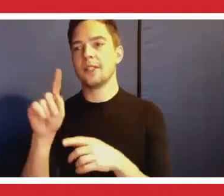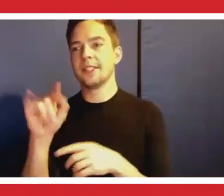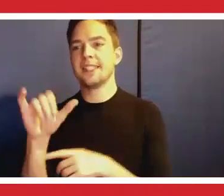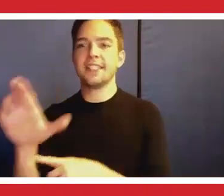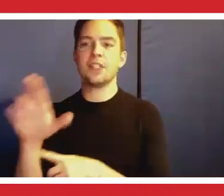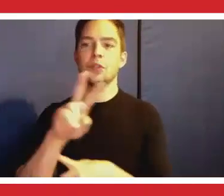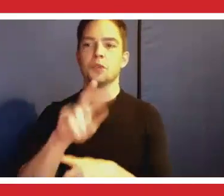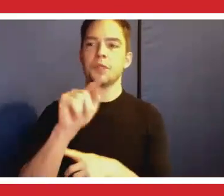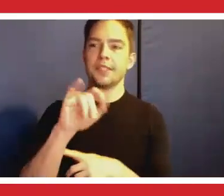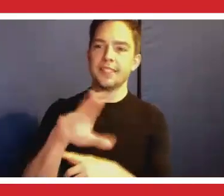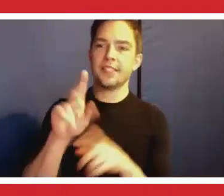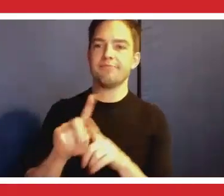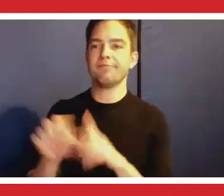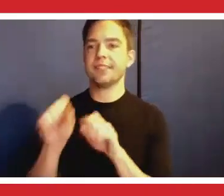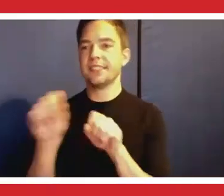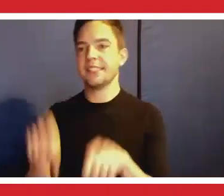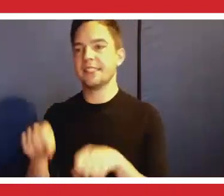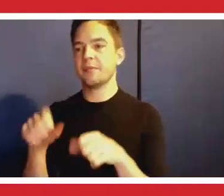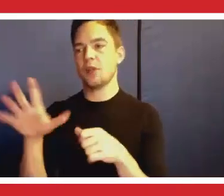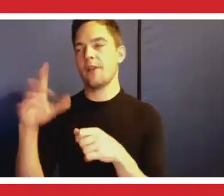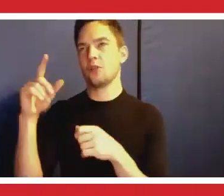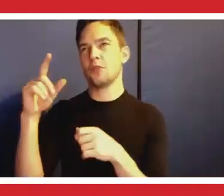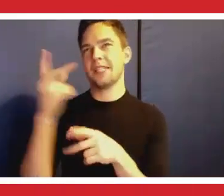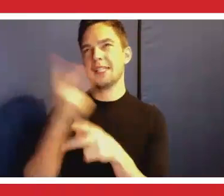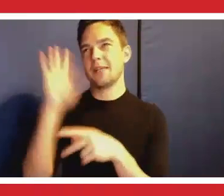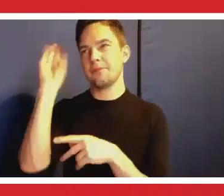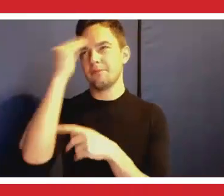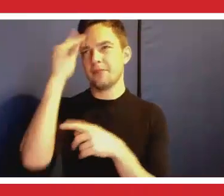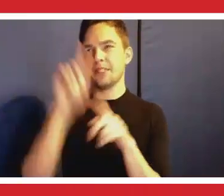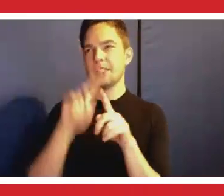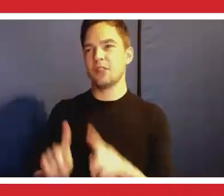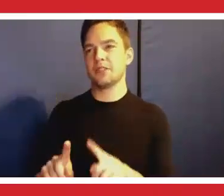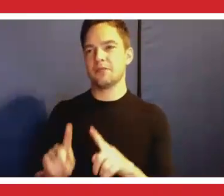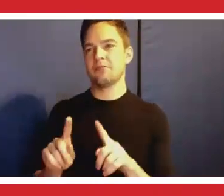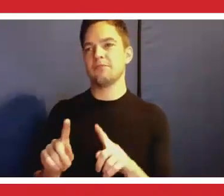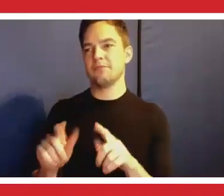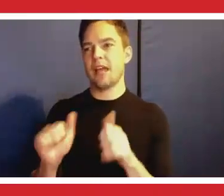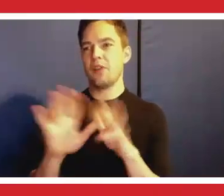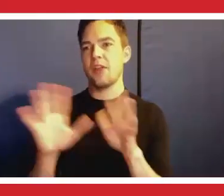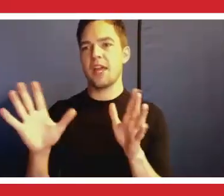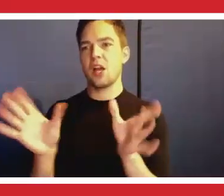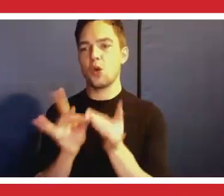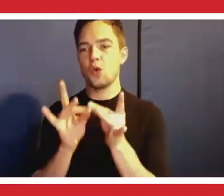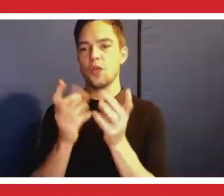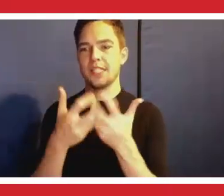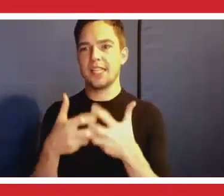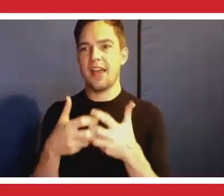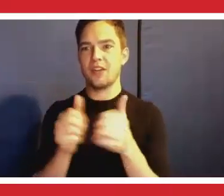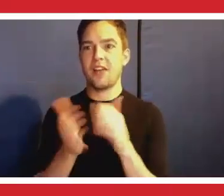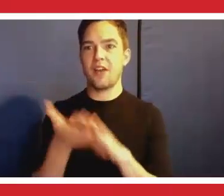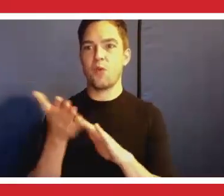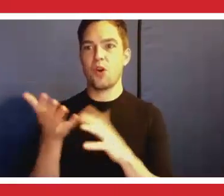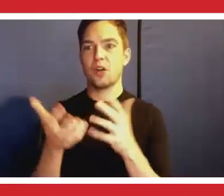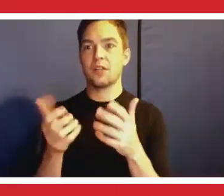be mindful of how all those different sort of things glue together and how they work, and not try and